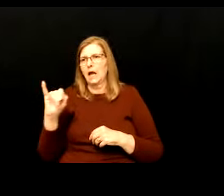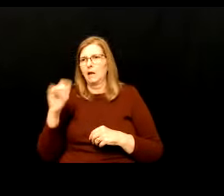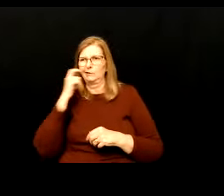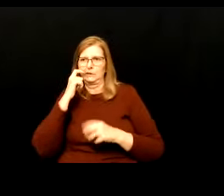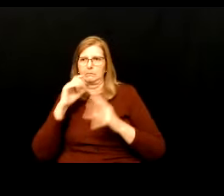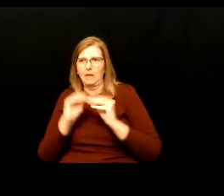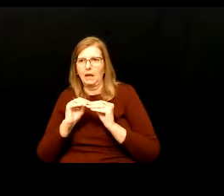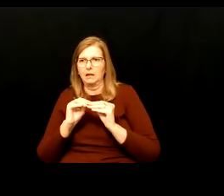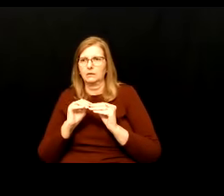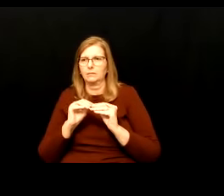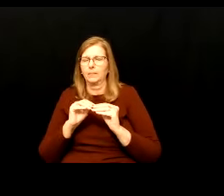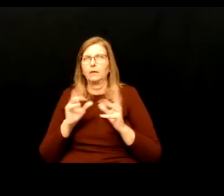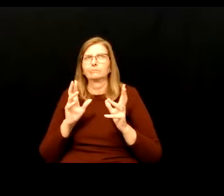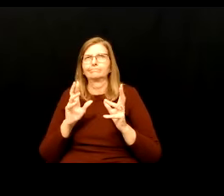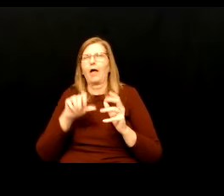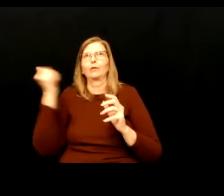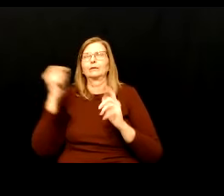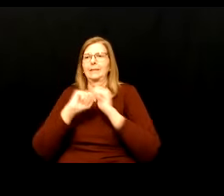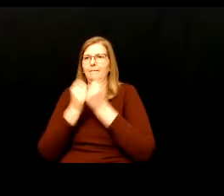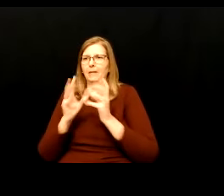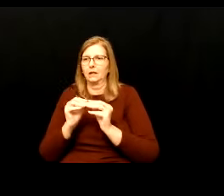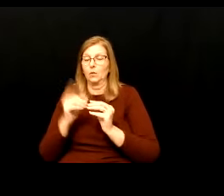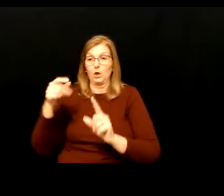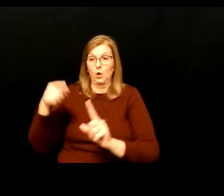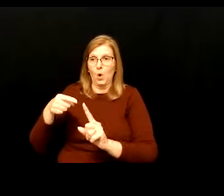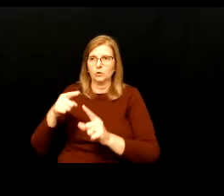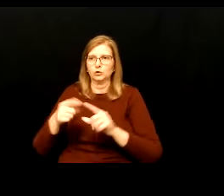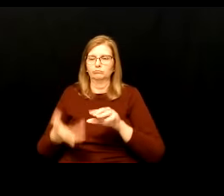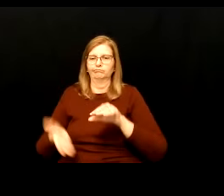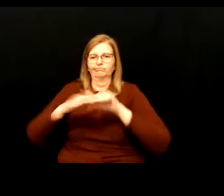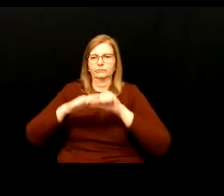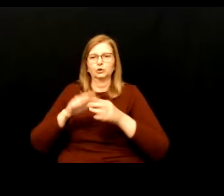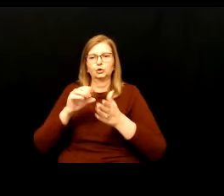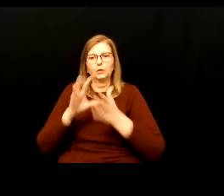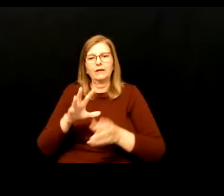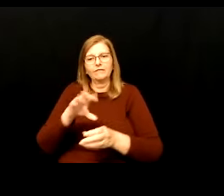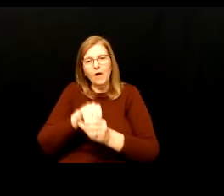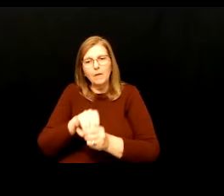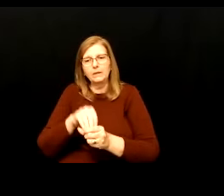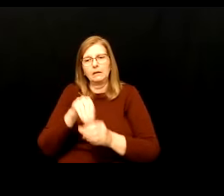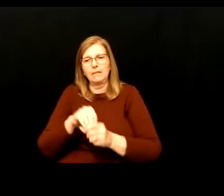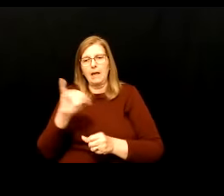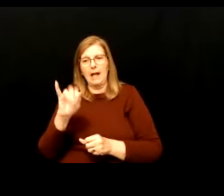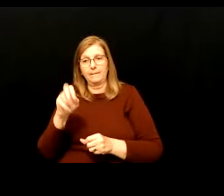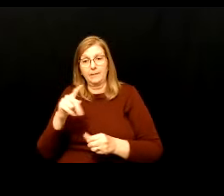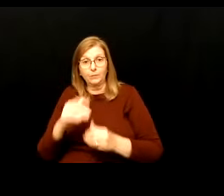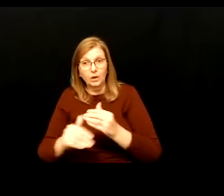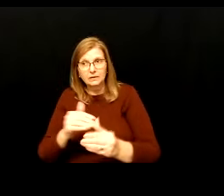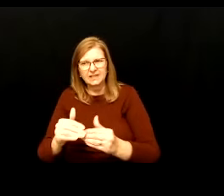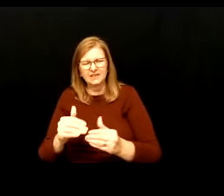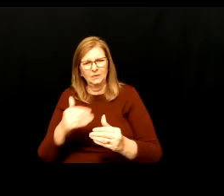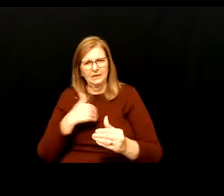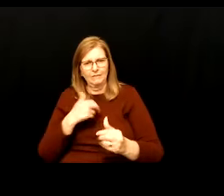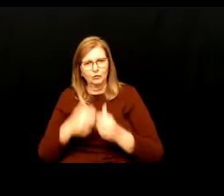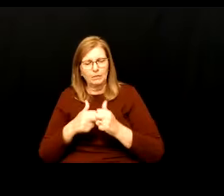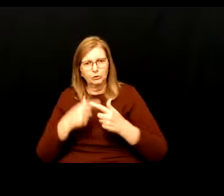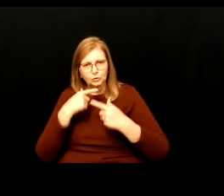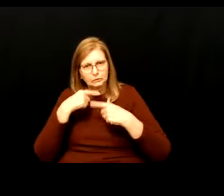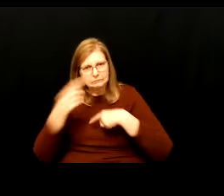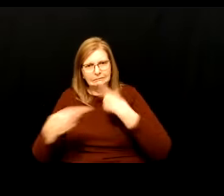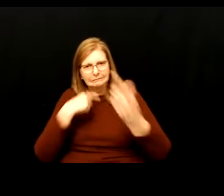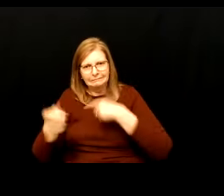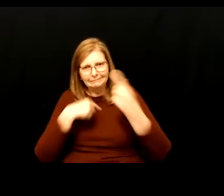Before we just did our team meeting, and one of our goals is of course to increase student involvement in the IEP process. We always have trouble dispersing that information